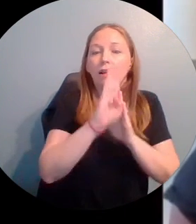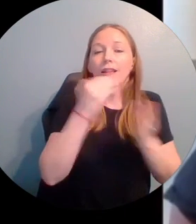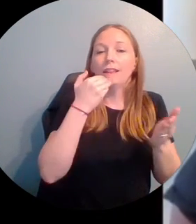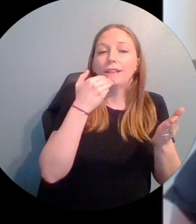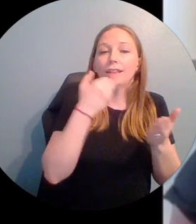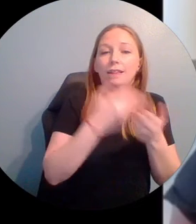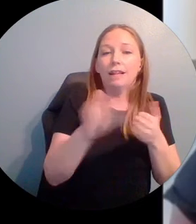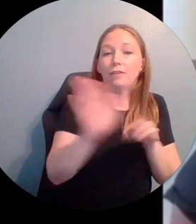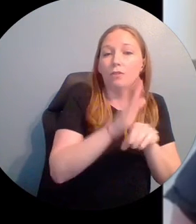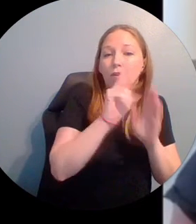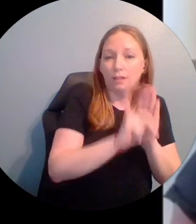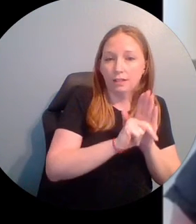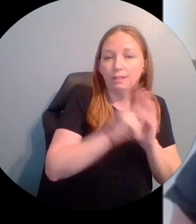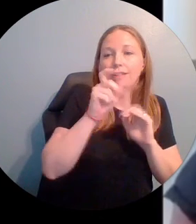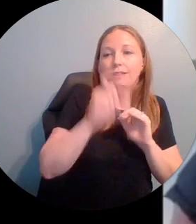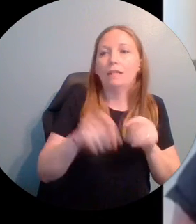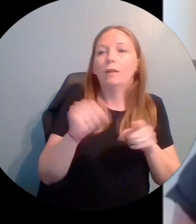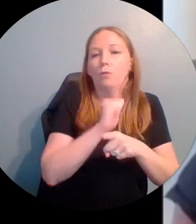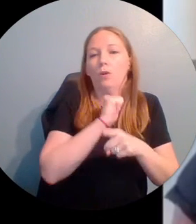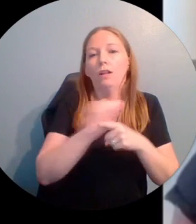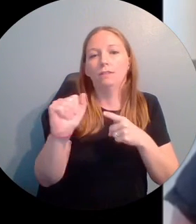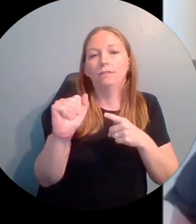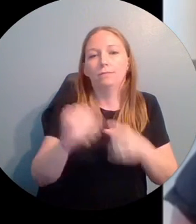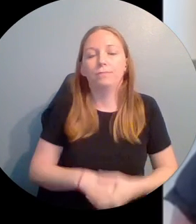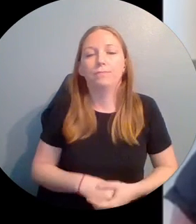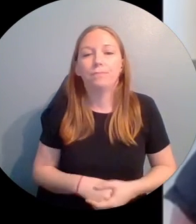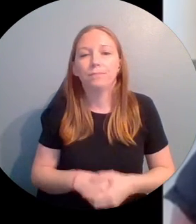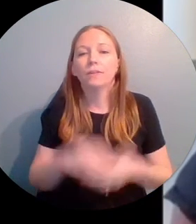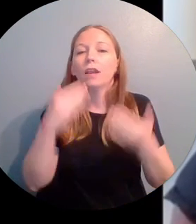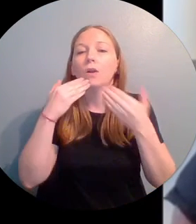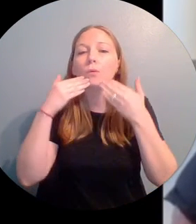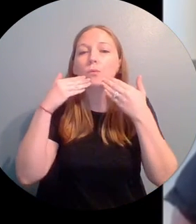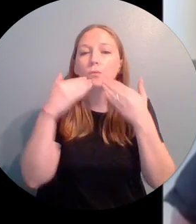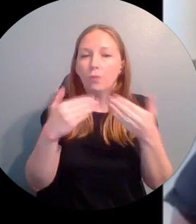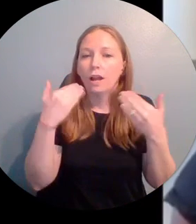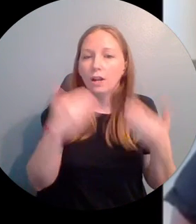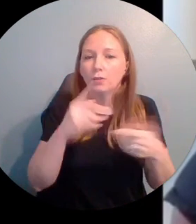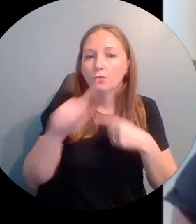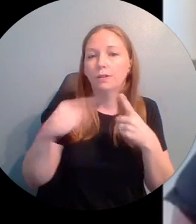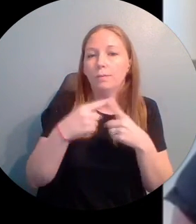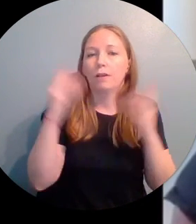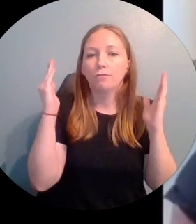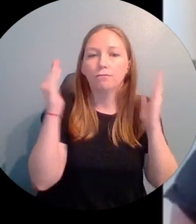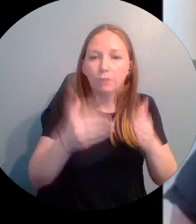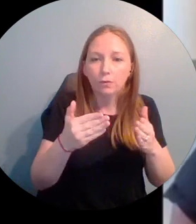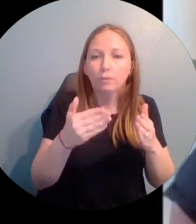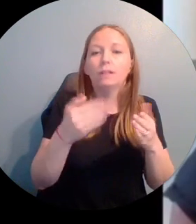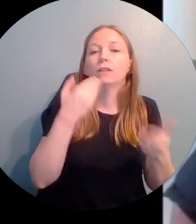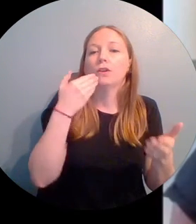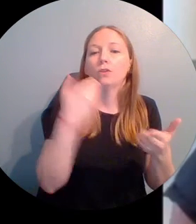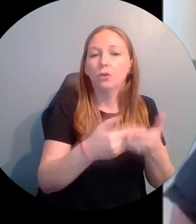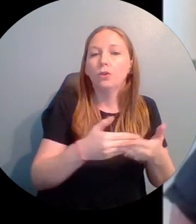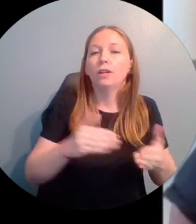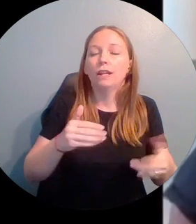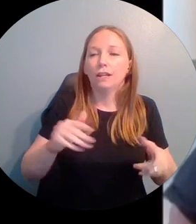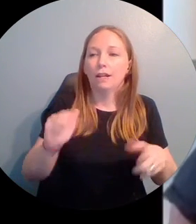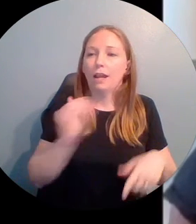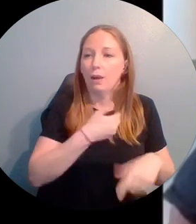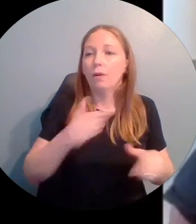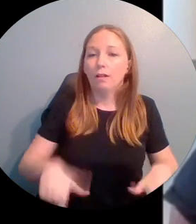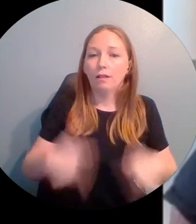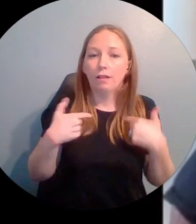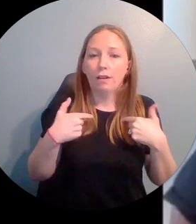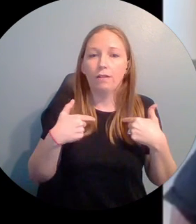at different situations from a positive point of view instead of a negative one. Those are all of the announcements for